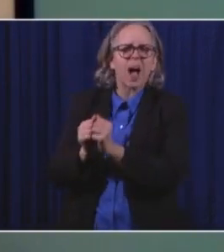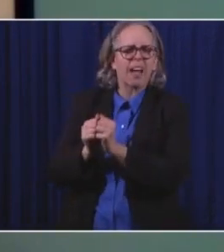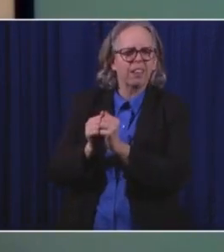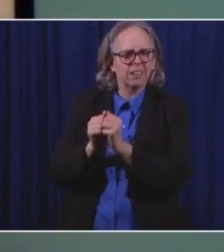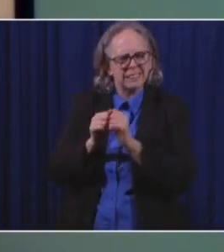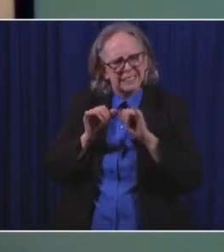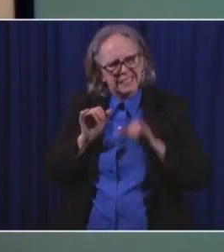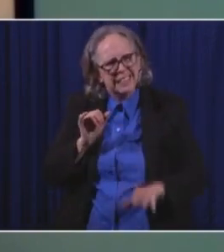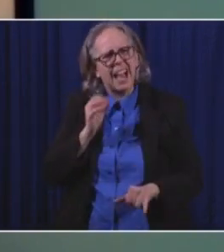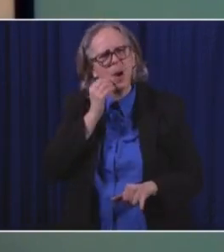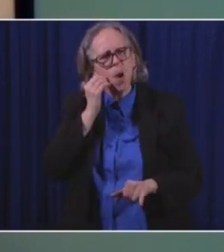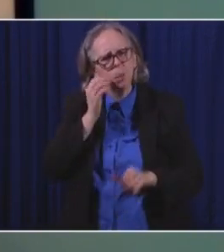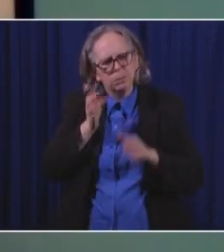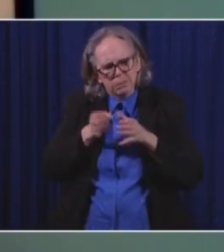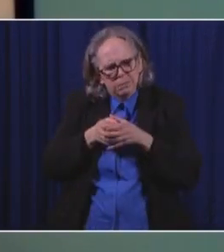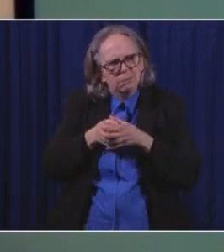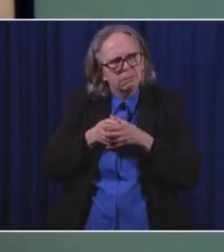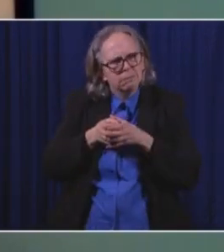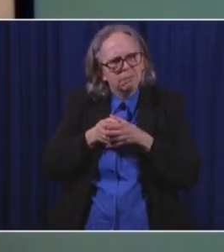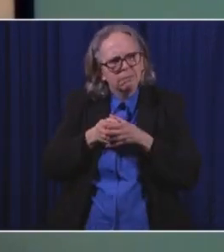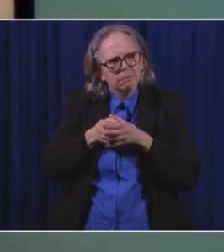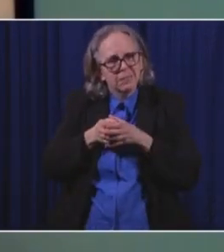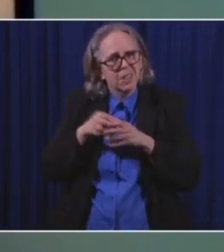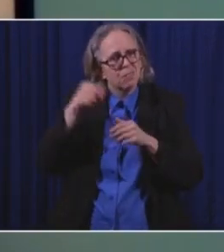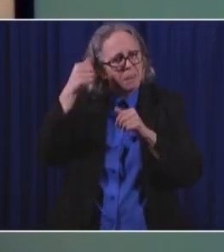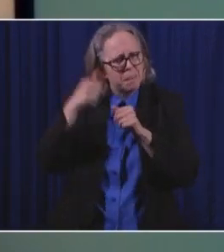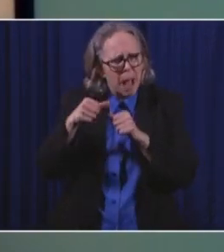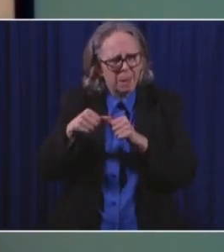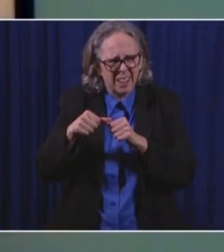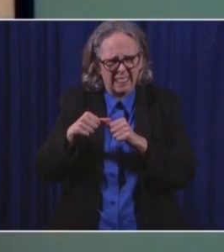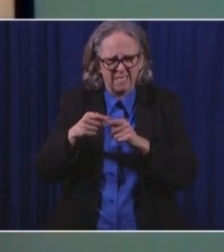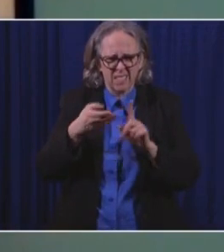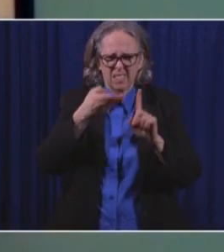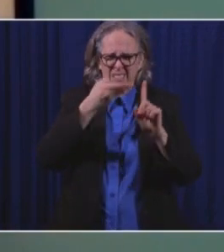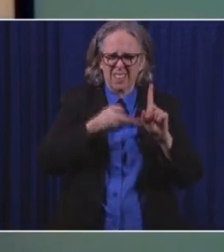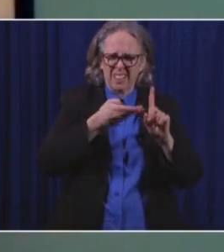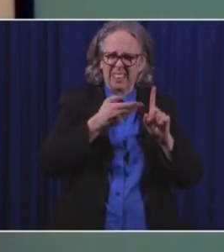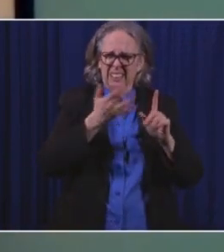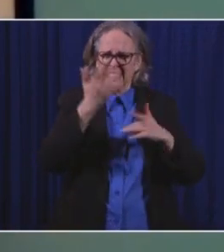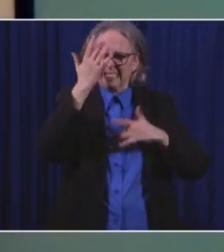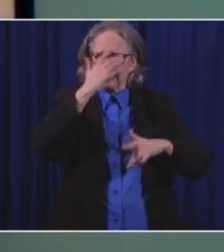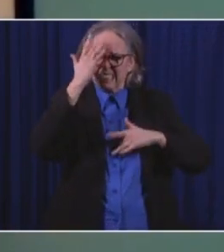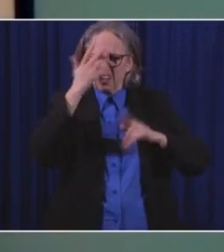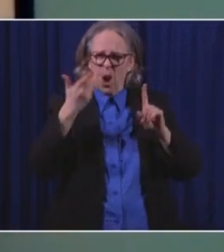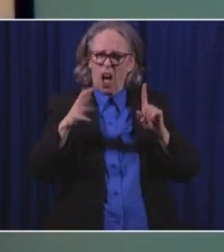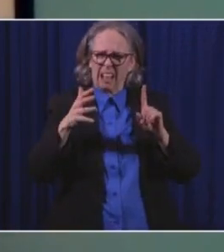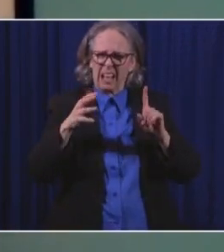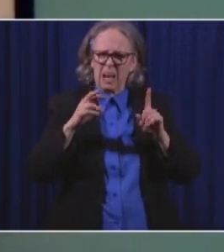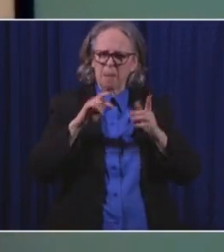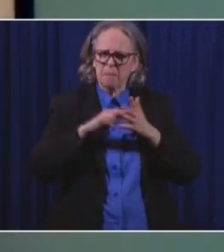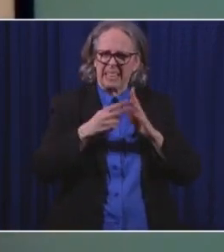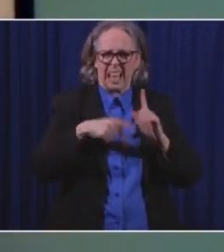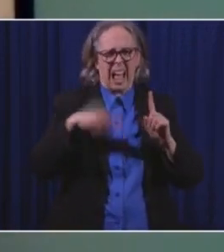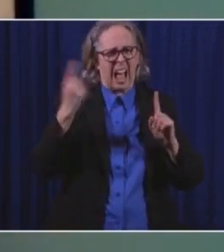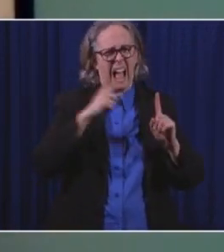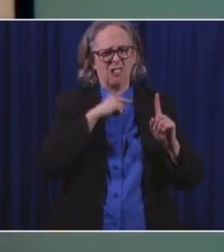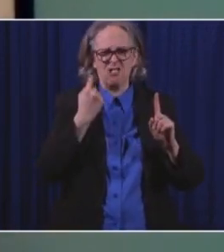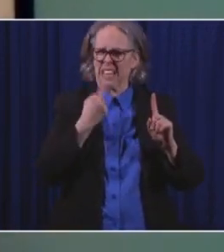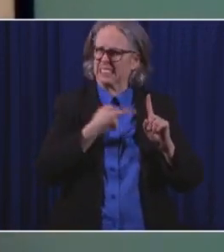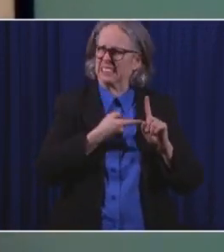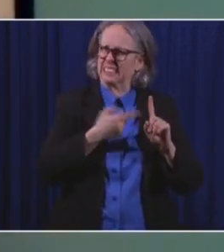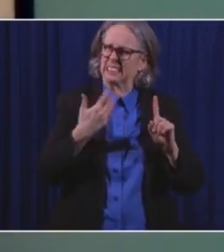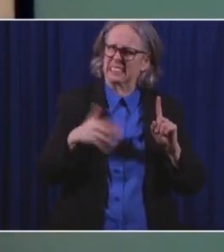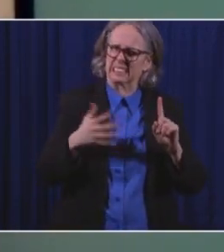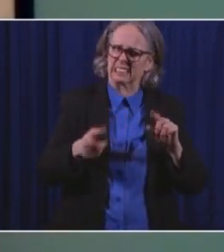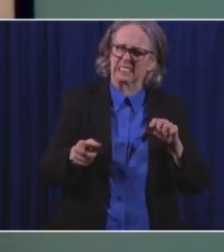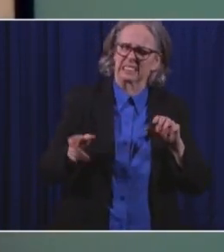medical conditions are particularly vulnerable to serious illness with COVID-19. Celebrate with them by phone or